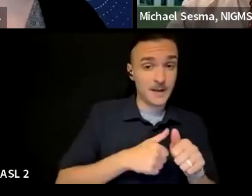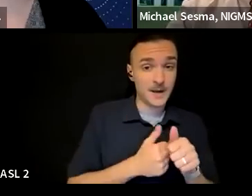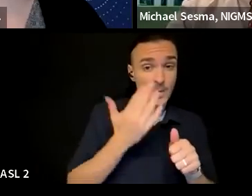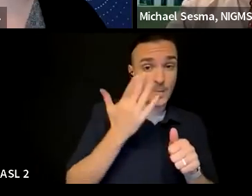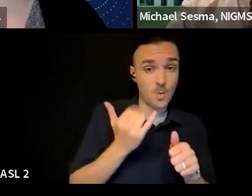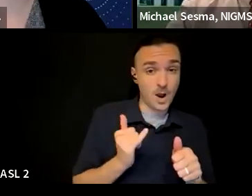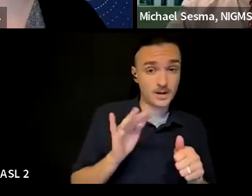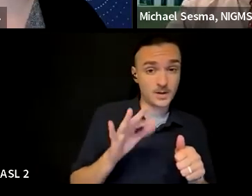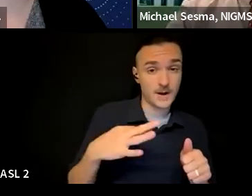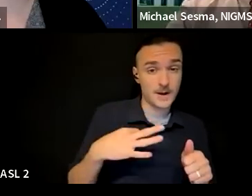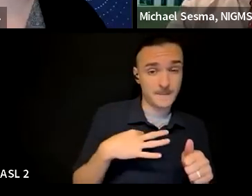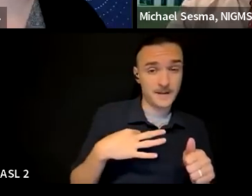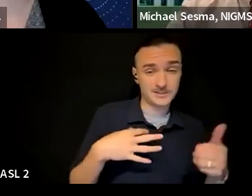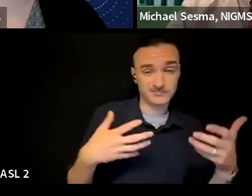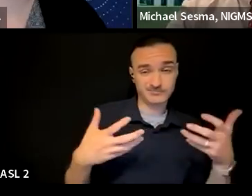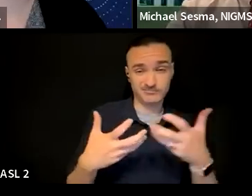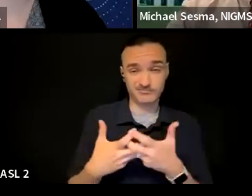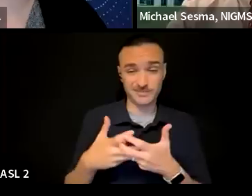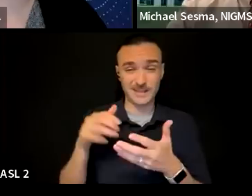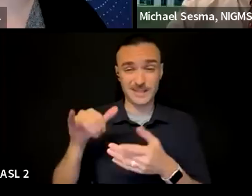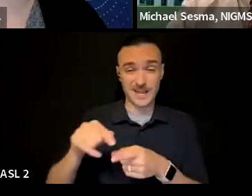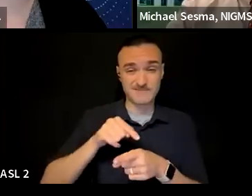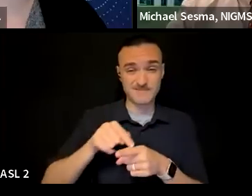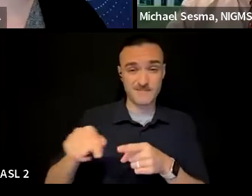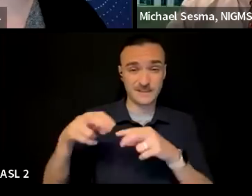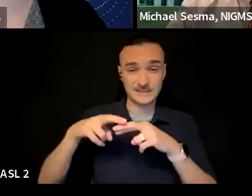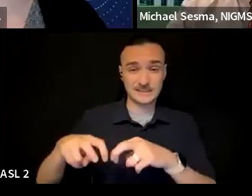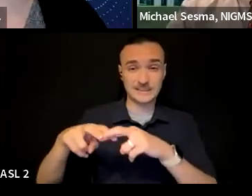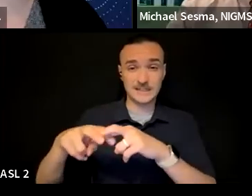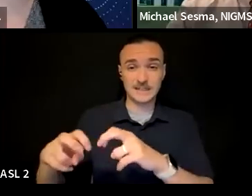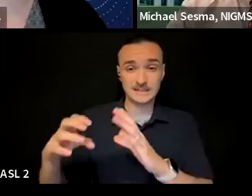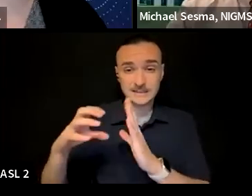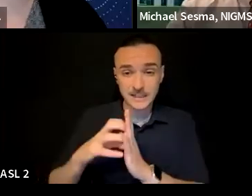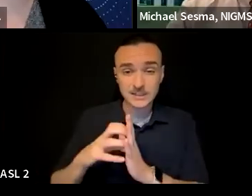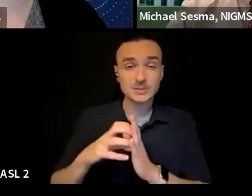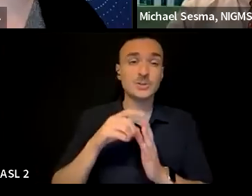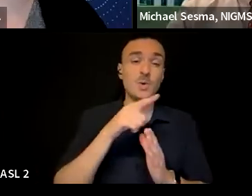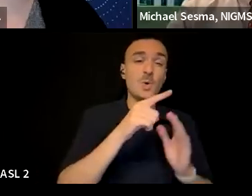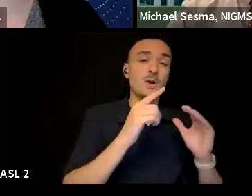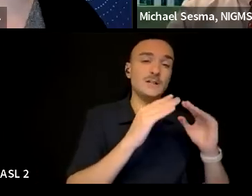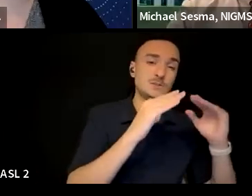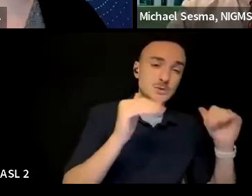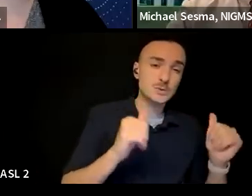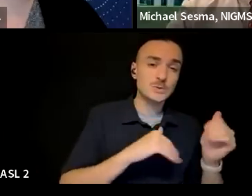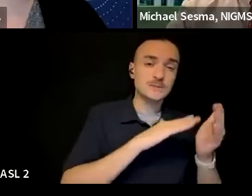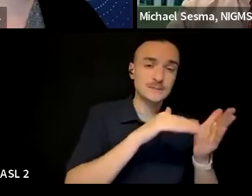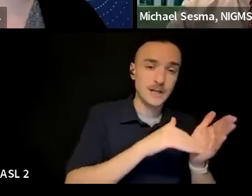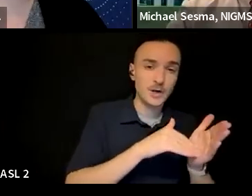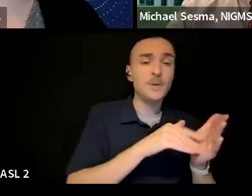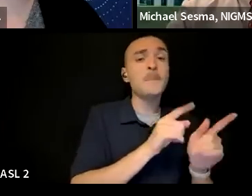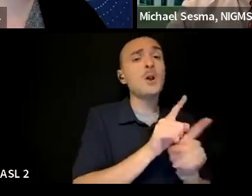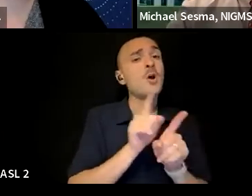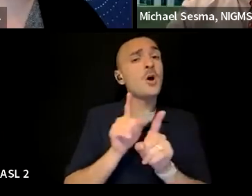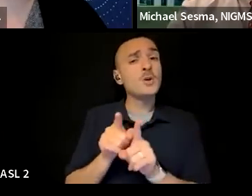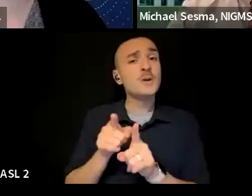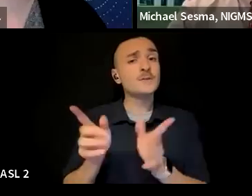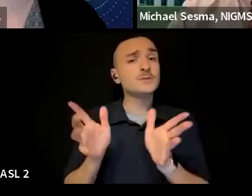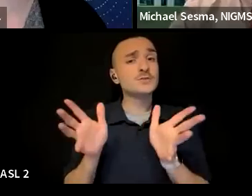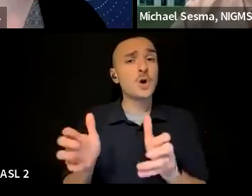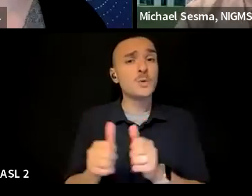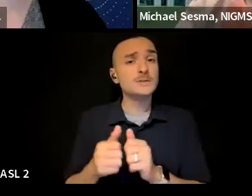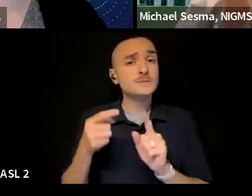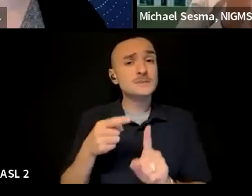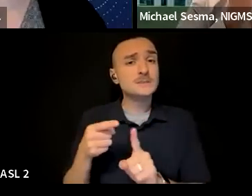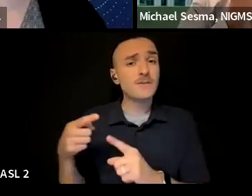particular study section or also a particular institute and center. But also, if you spoke to specific staff, like if you spoke